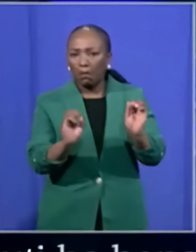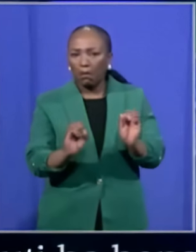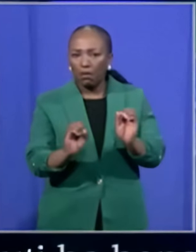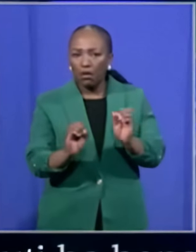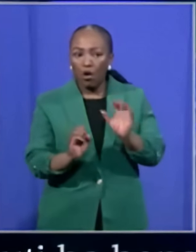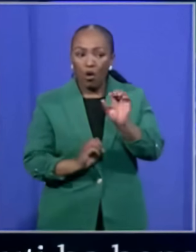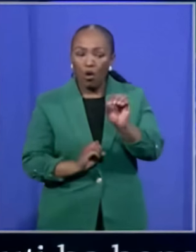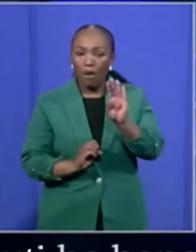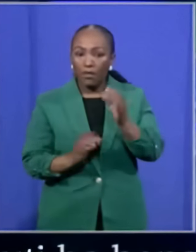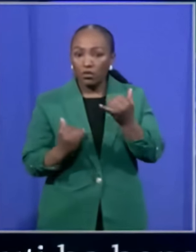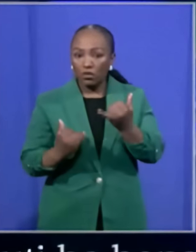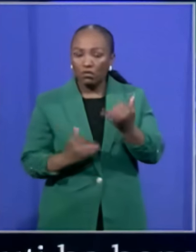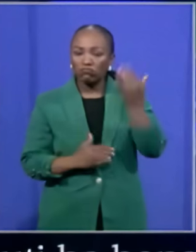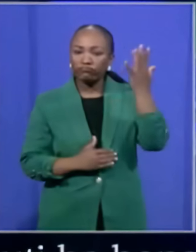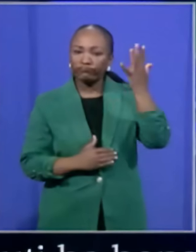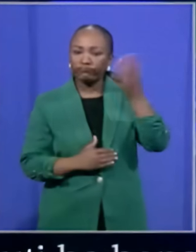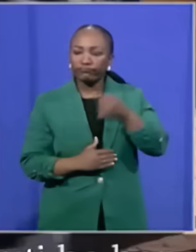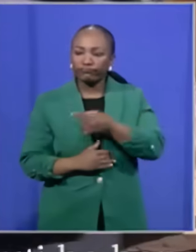Bloemfontein ka jeno.